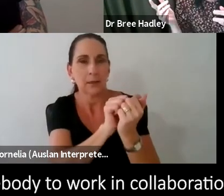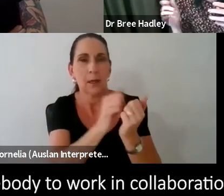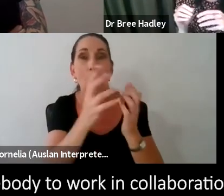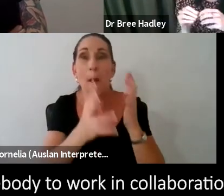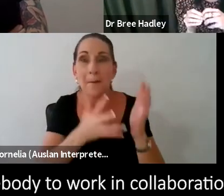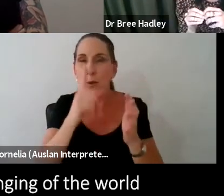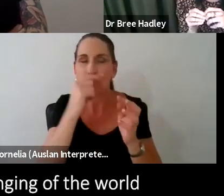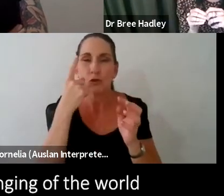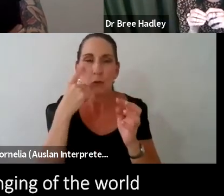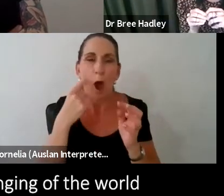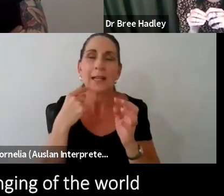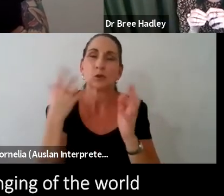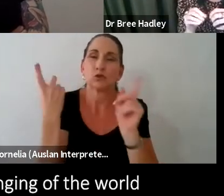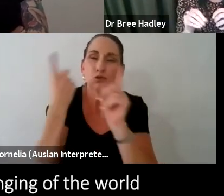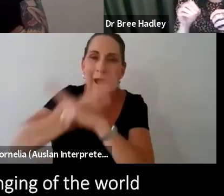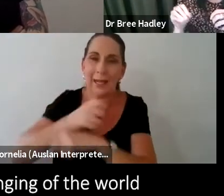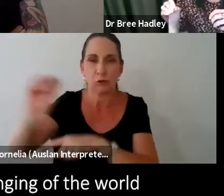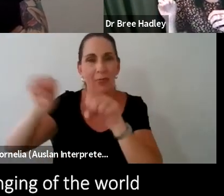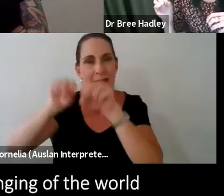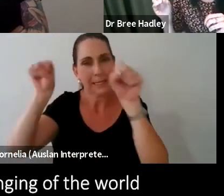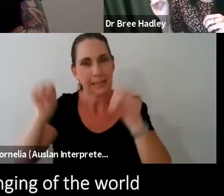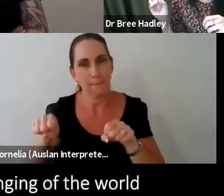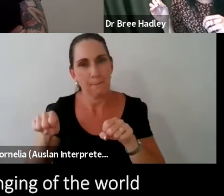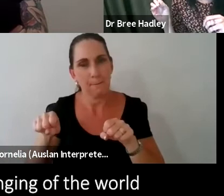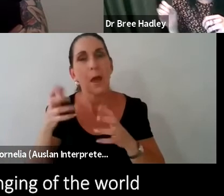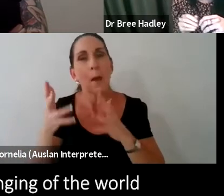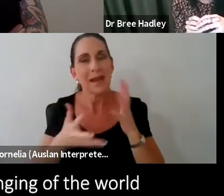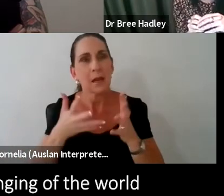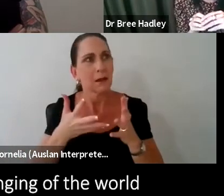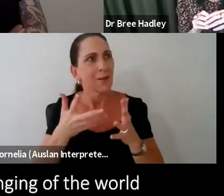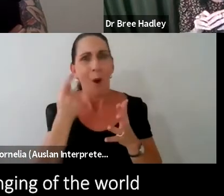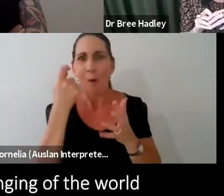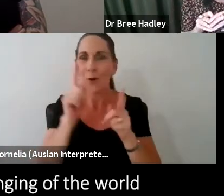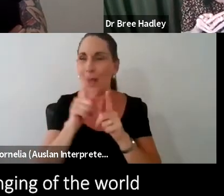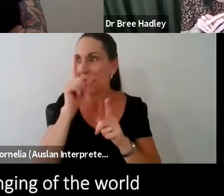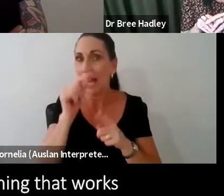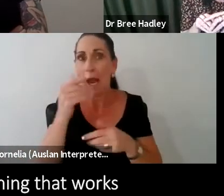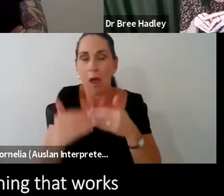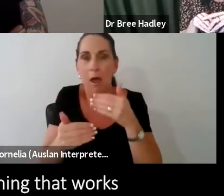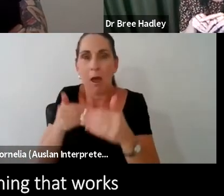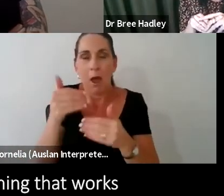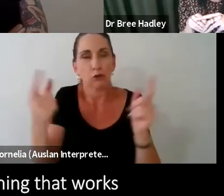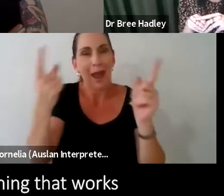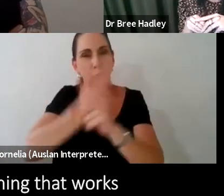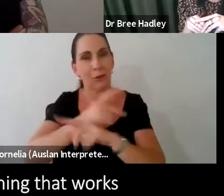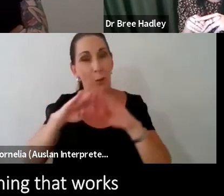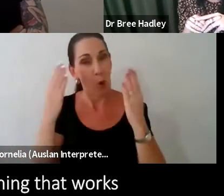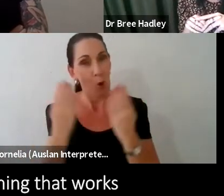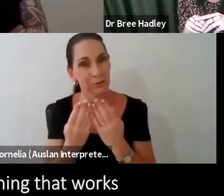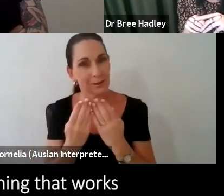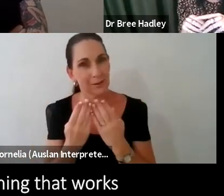system. To bring us to a changing of the world almost. And allyship